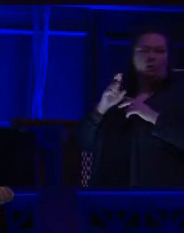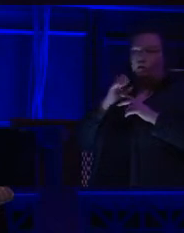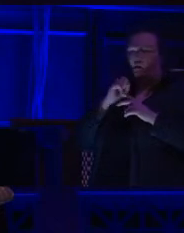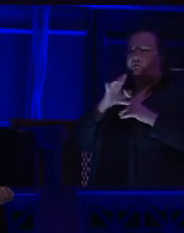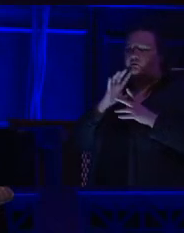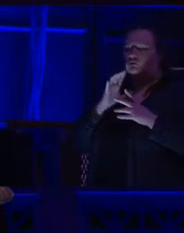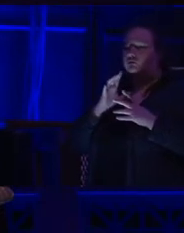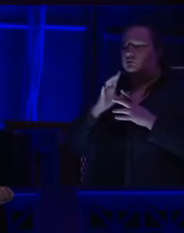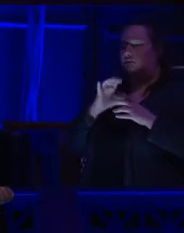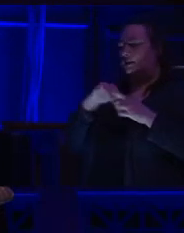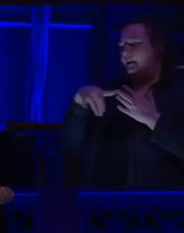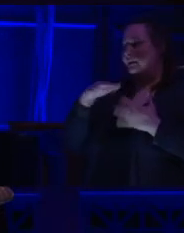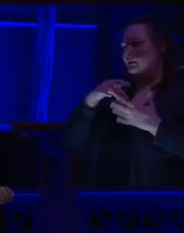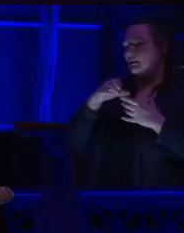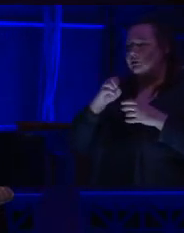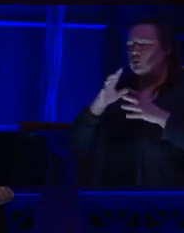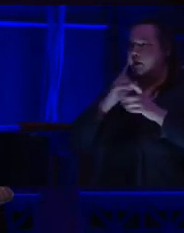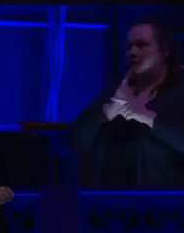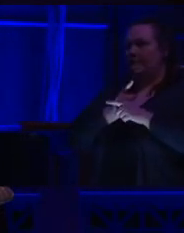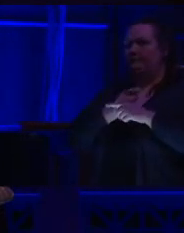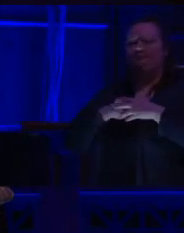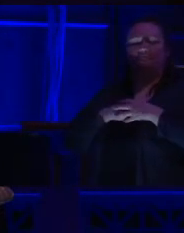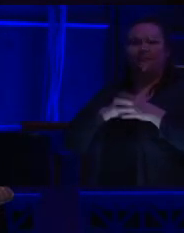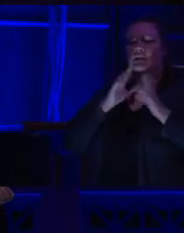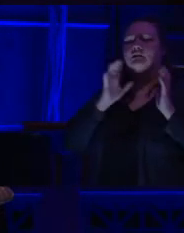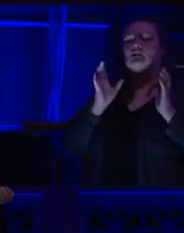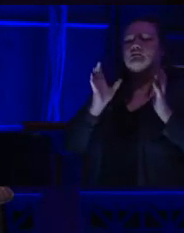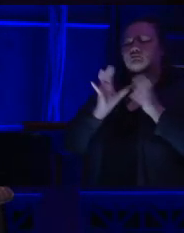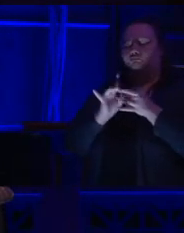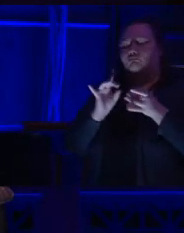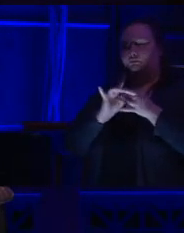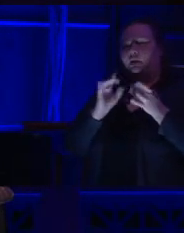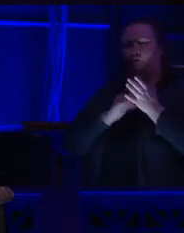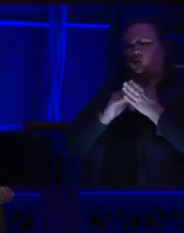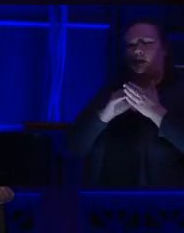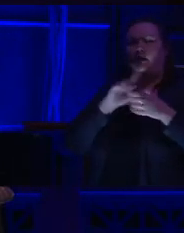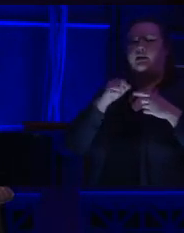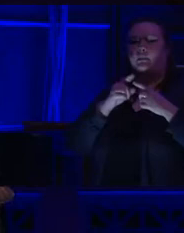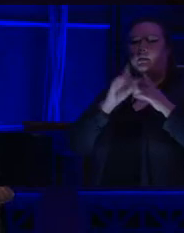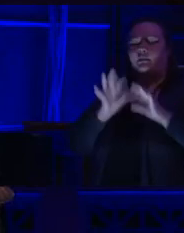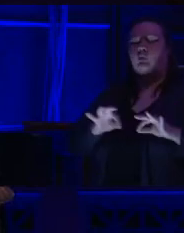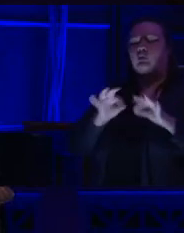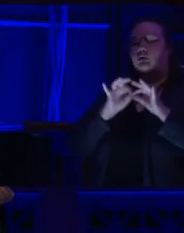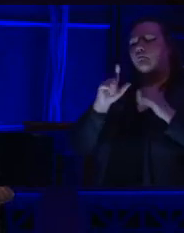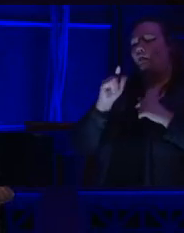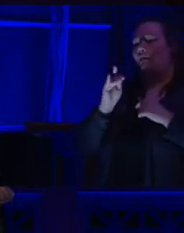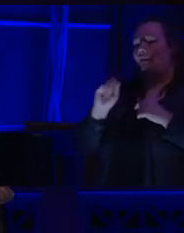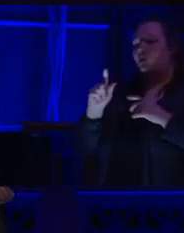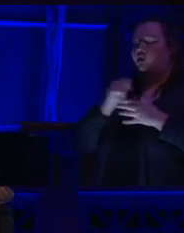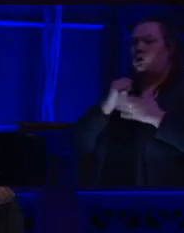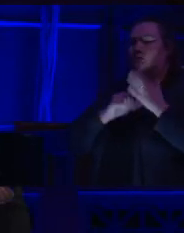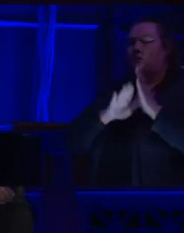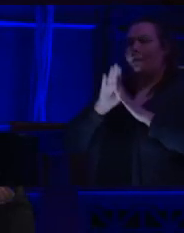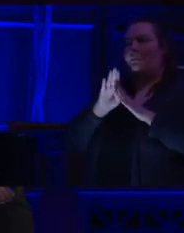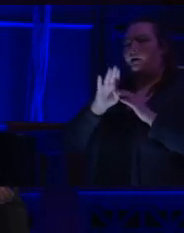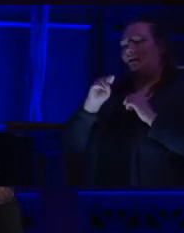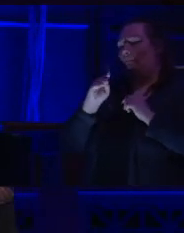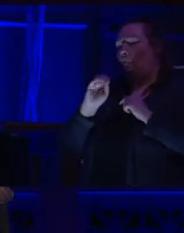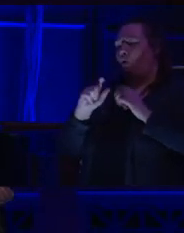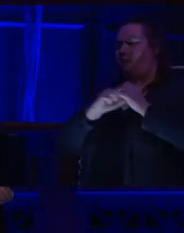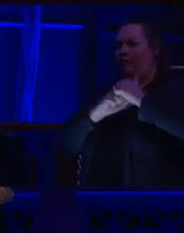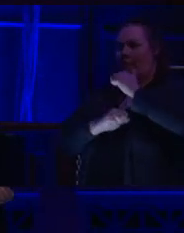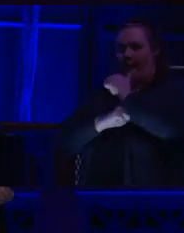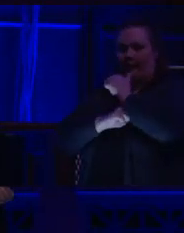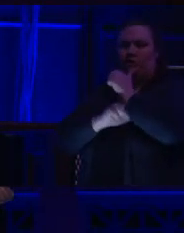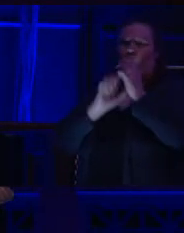societies, and he's so right. He's spoken frequently about the importance of liberal arts in developing a moral foundation